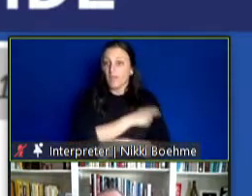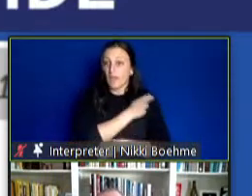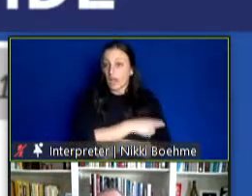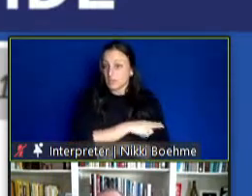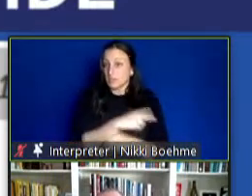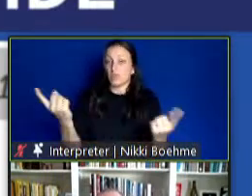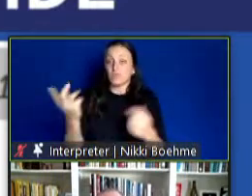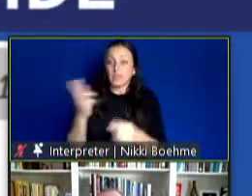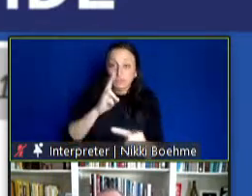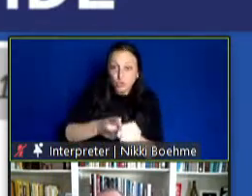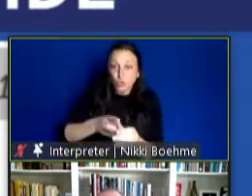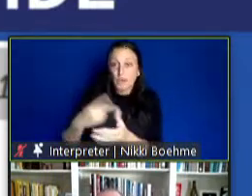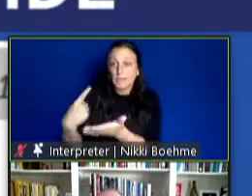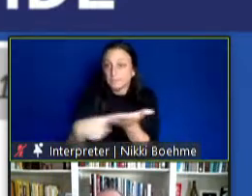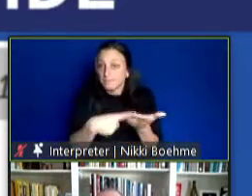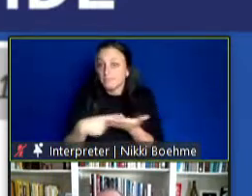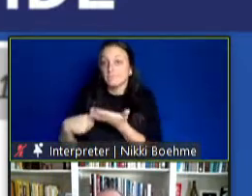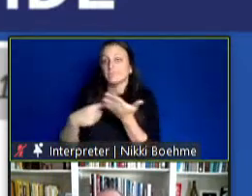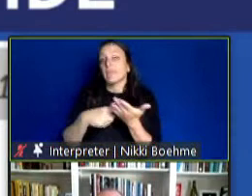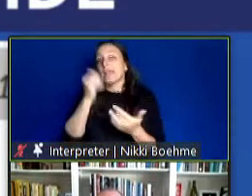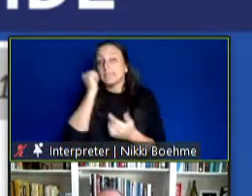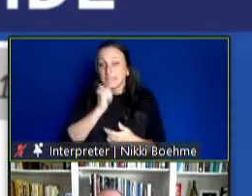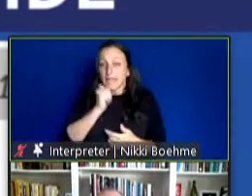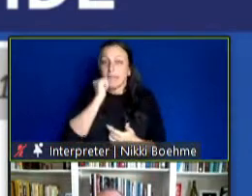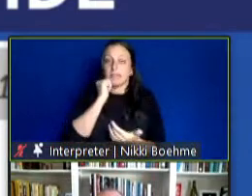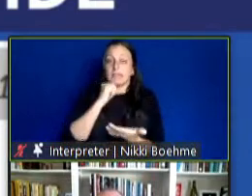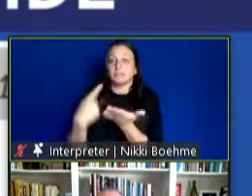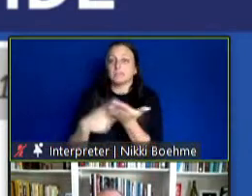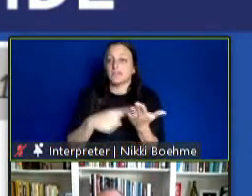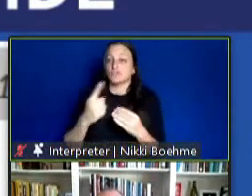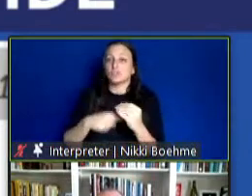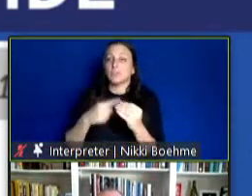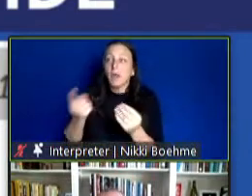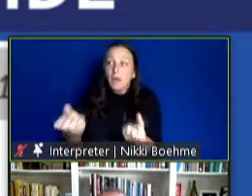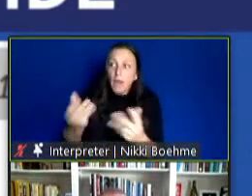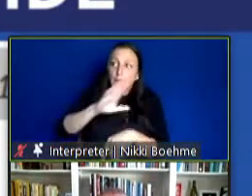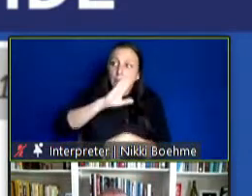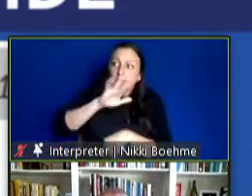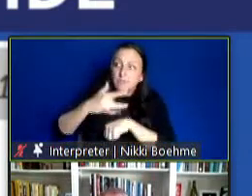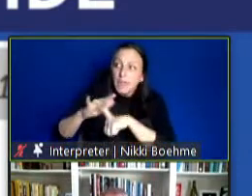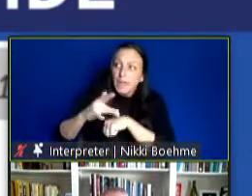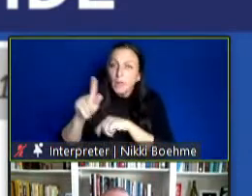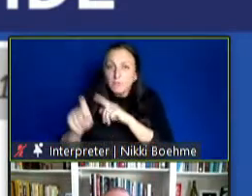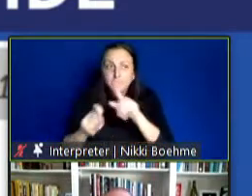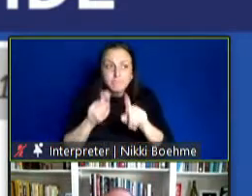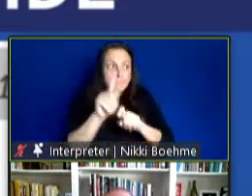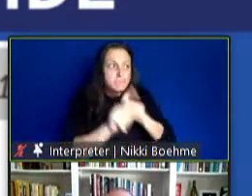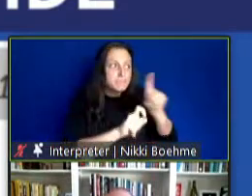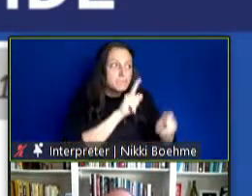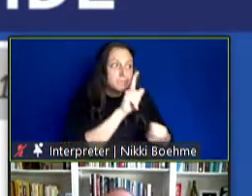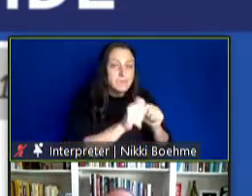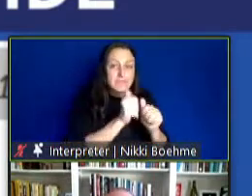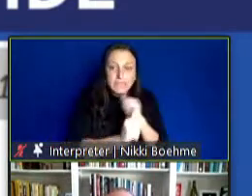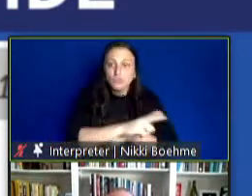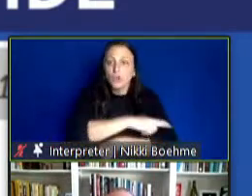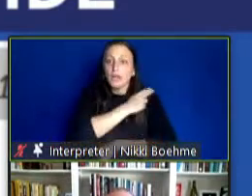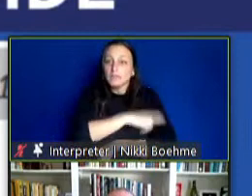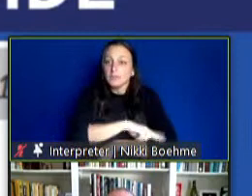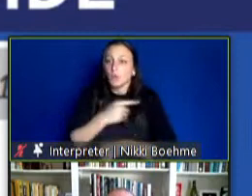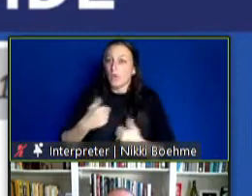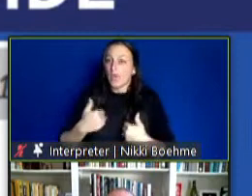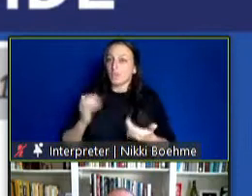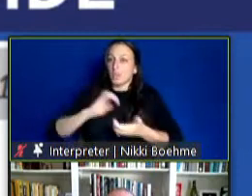We're continuing to have daily conversations about their capacity, partnerships in place to transfer patients